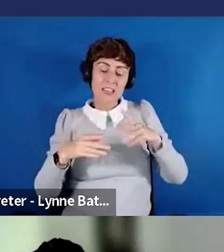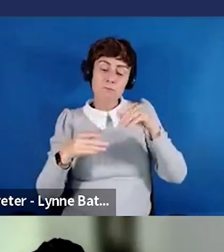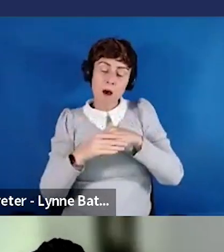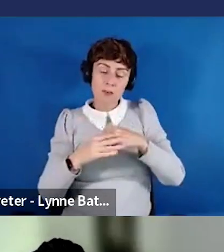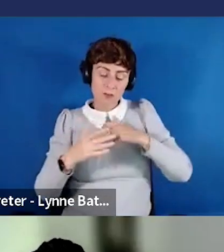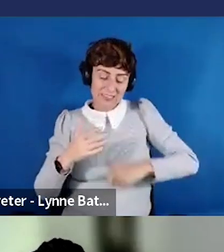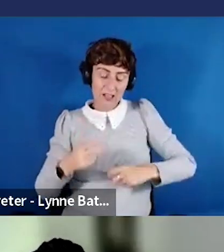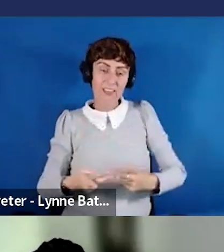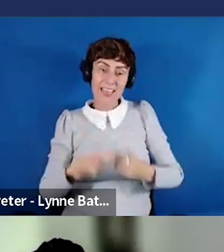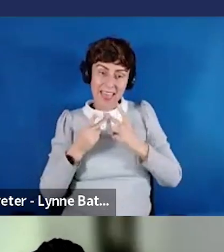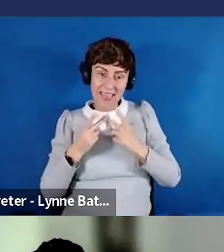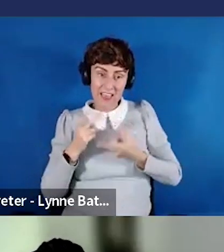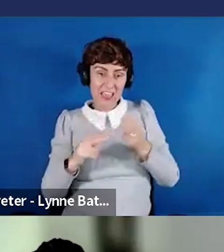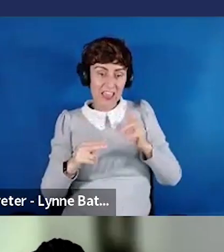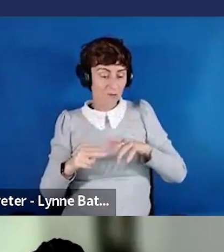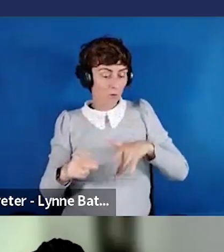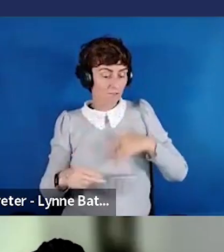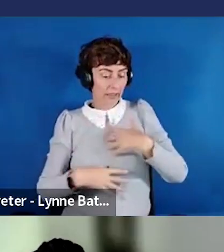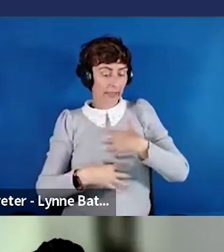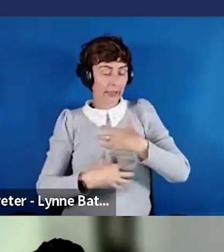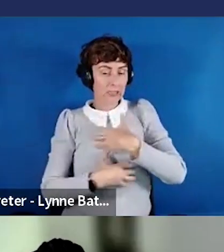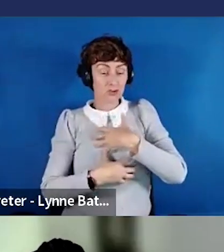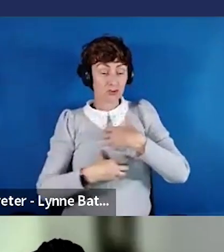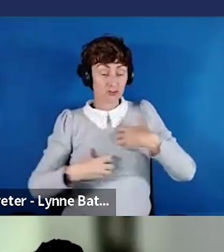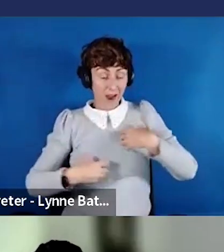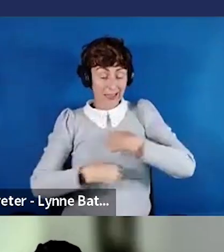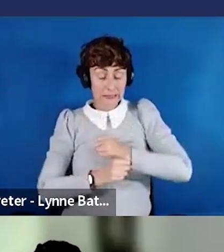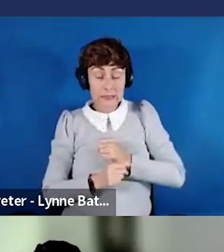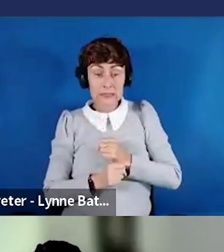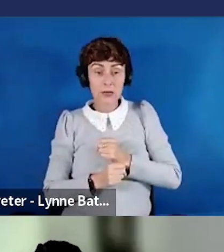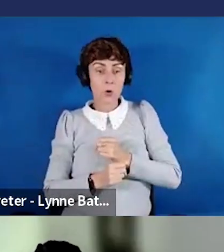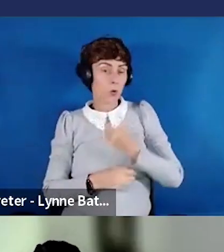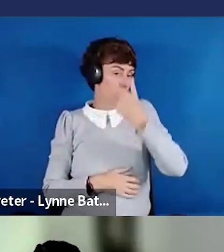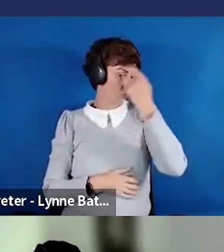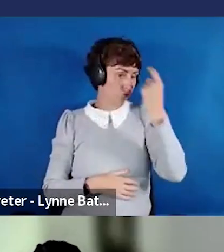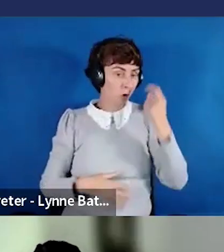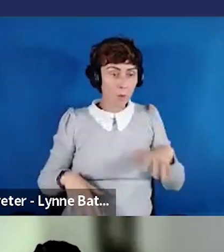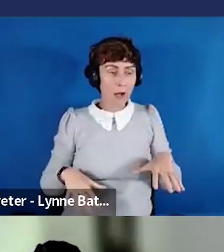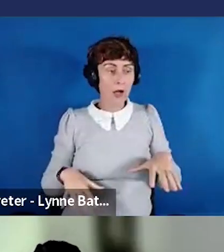is, you know, if you're feeling anxious, or, you know, you've suffered from trauma and you're having